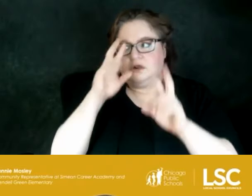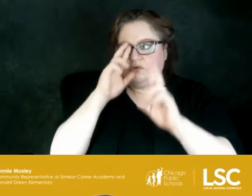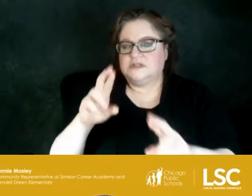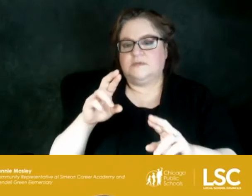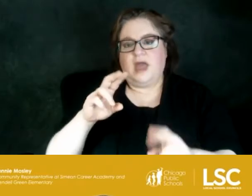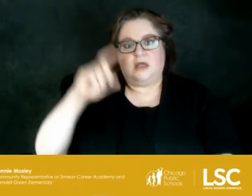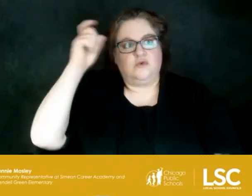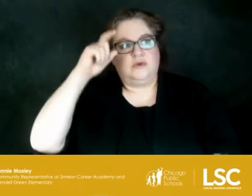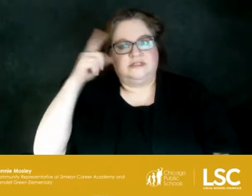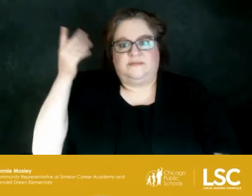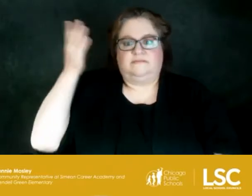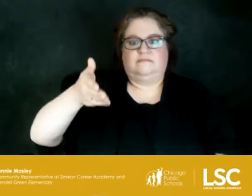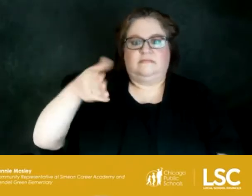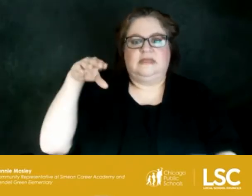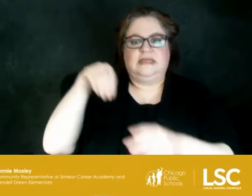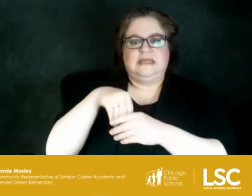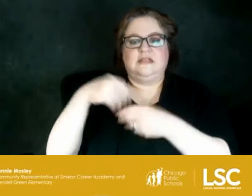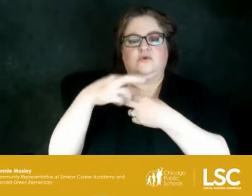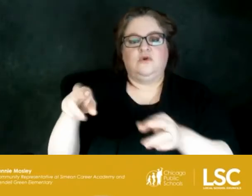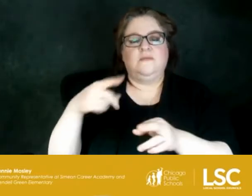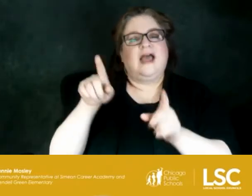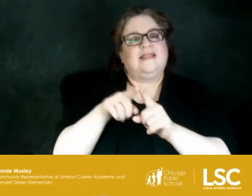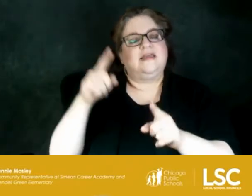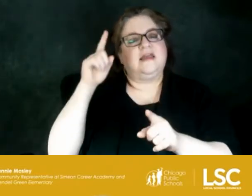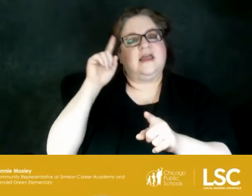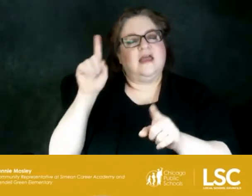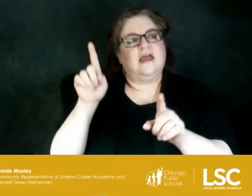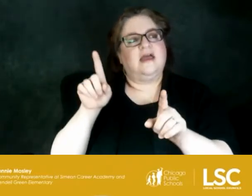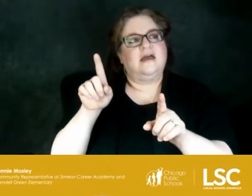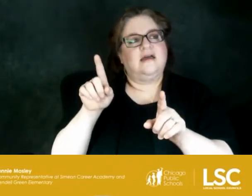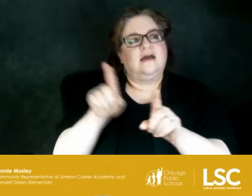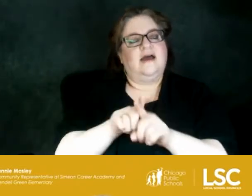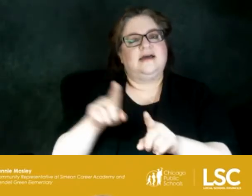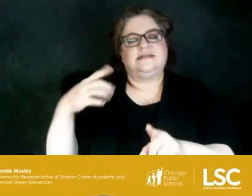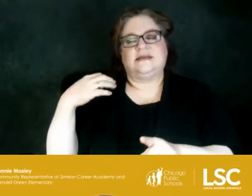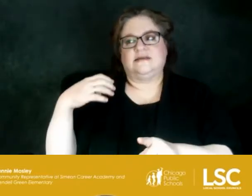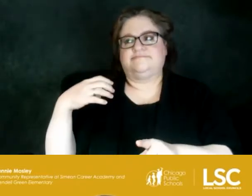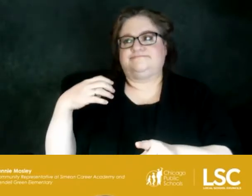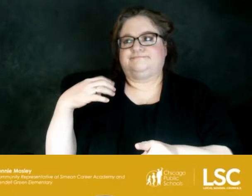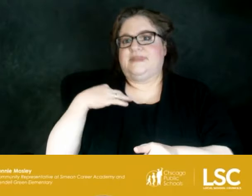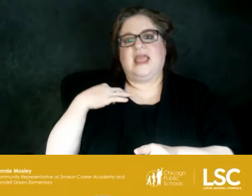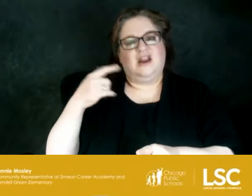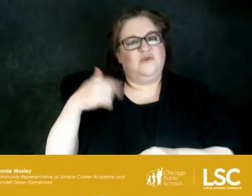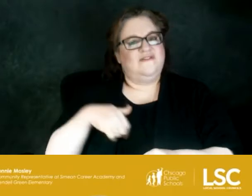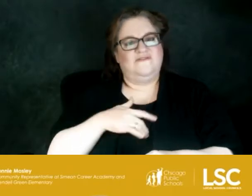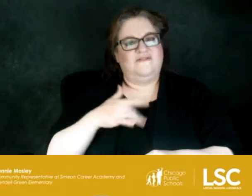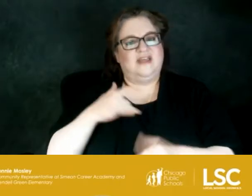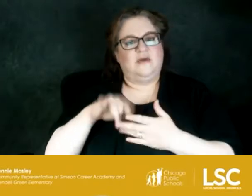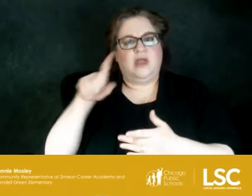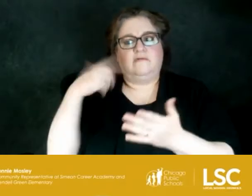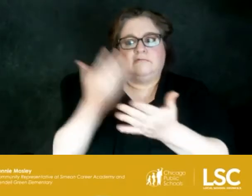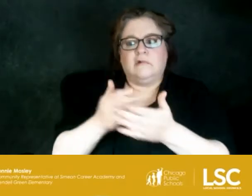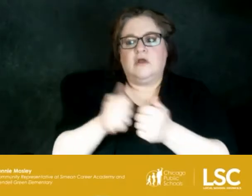the room, right? You know, as a candidate, I think sometimes we arrive in a space thinking that we have to have all of the solutions. And you